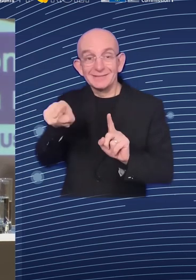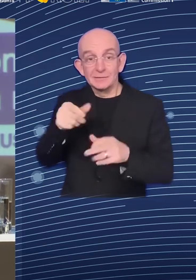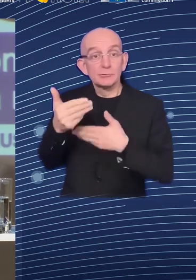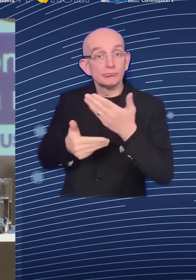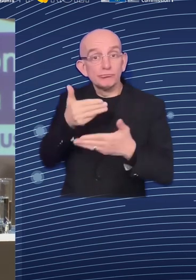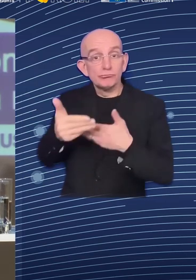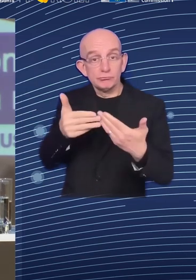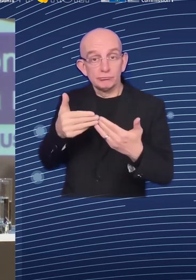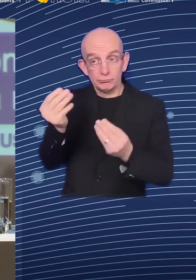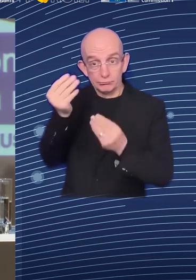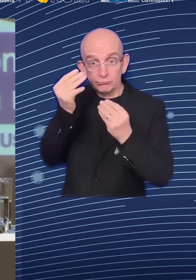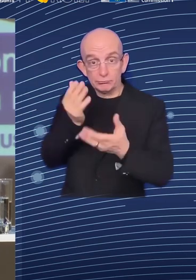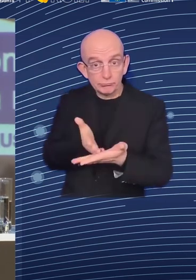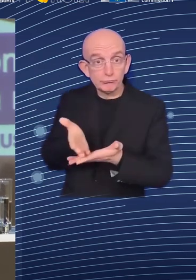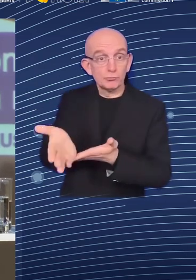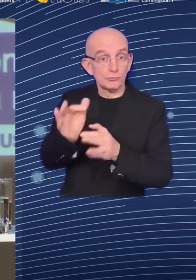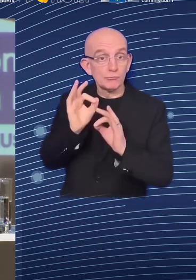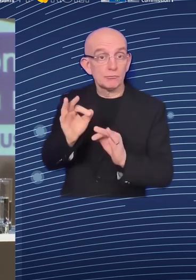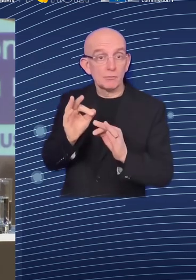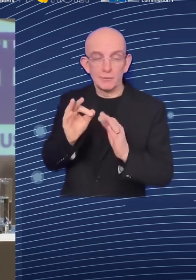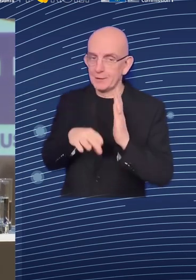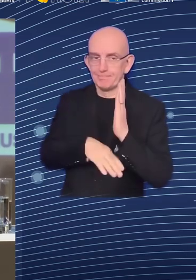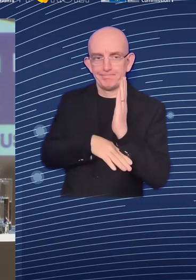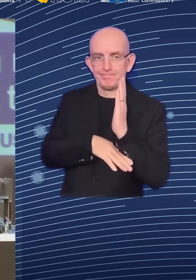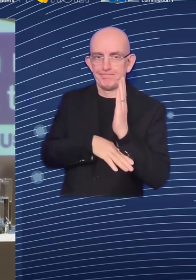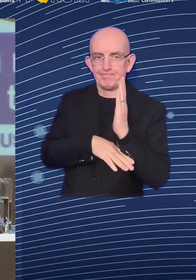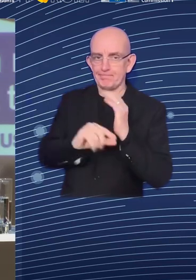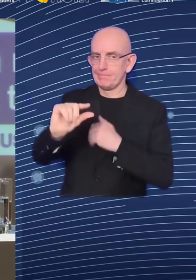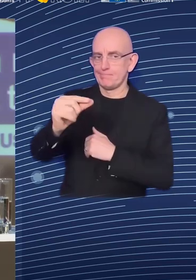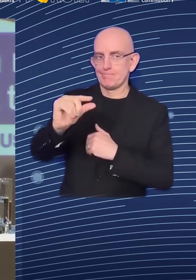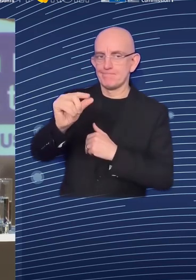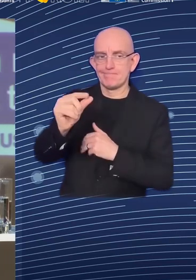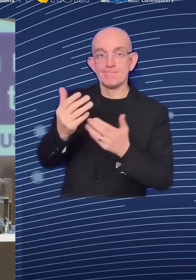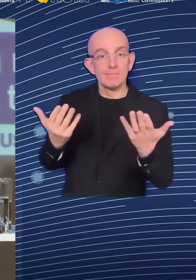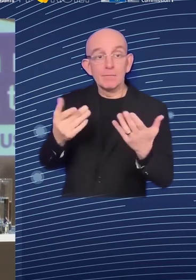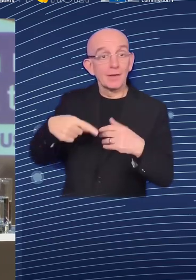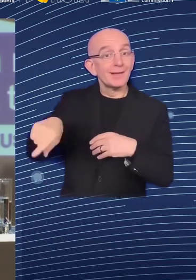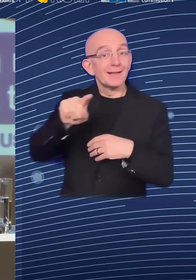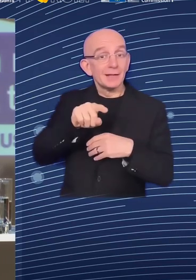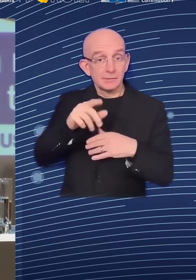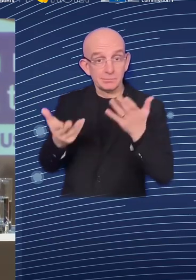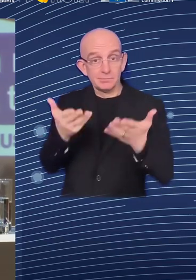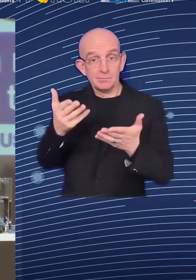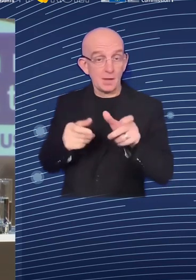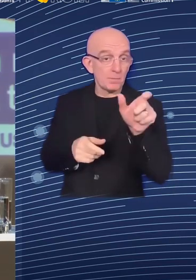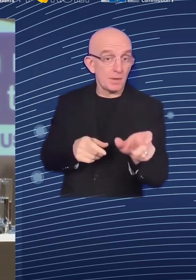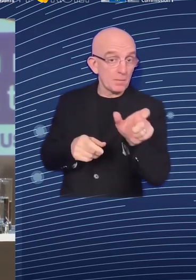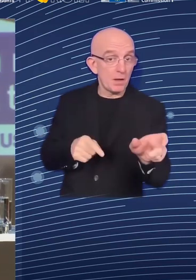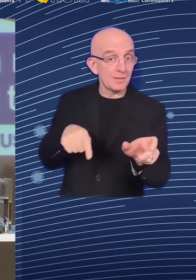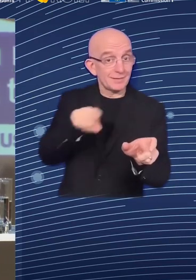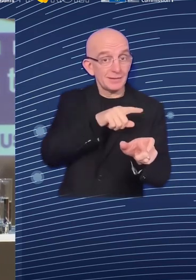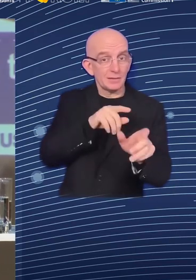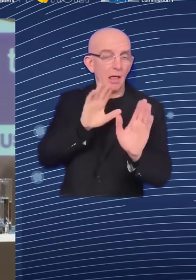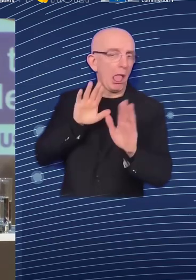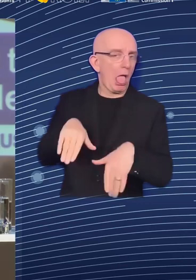not interested and are not meeting the threshold for basic digital skills as opposed to those people who are already in the labour force. They do want the ability to upskill